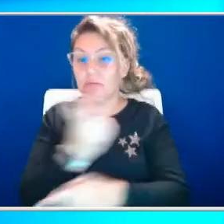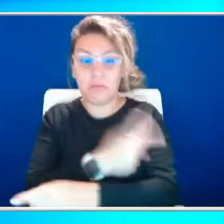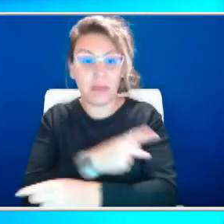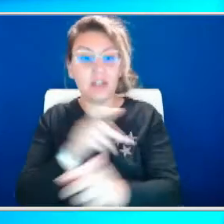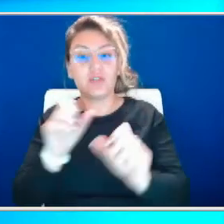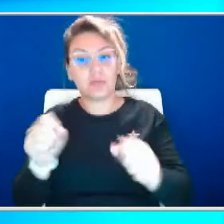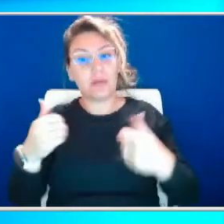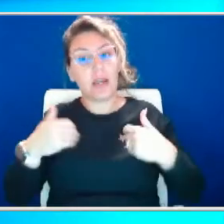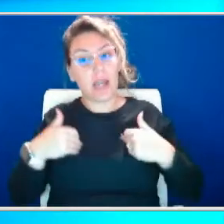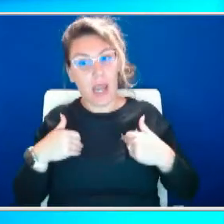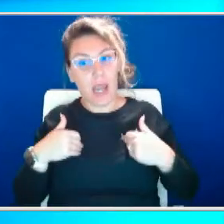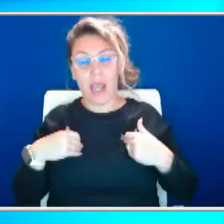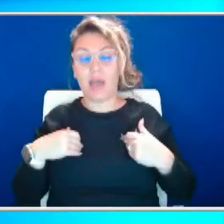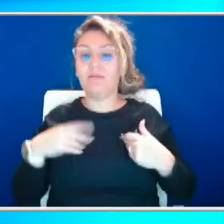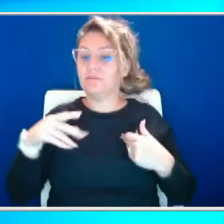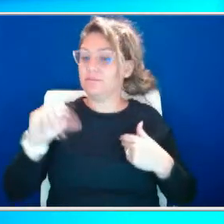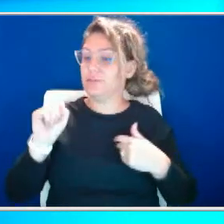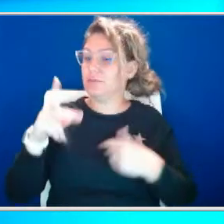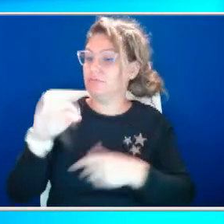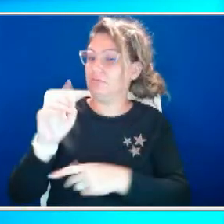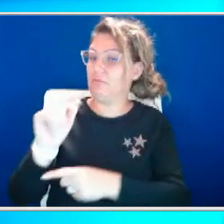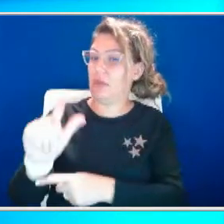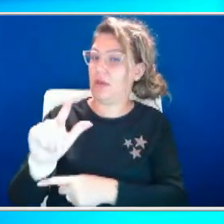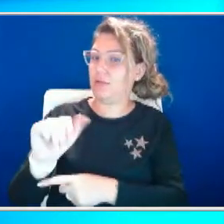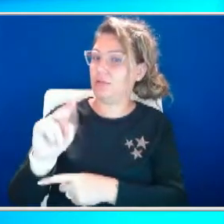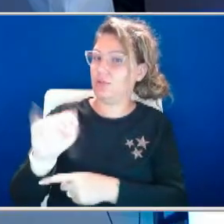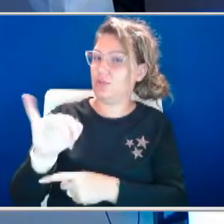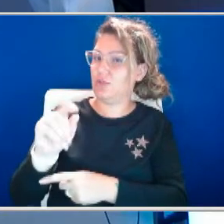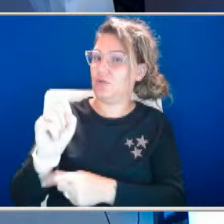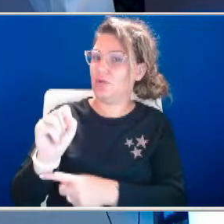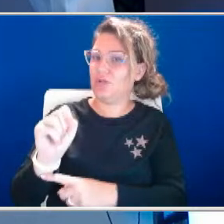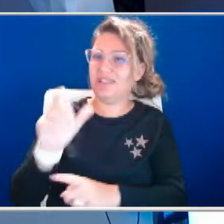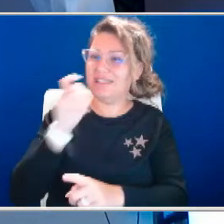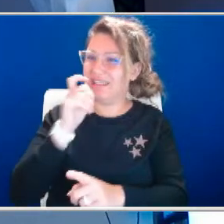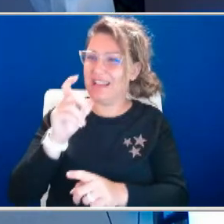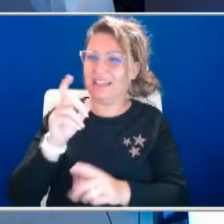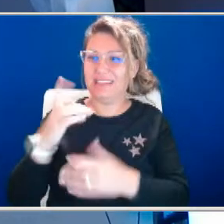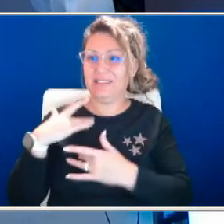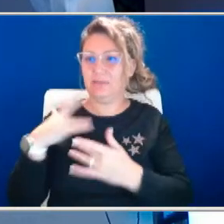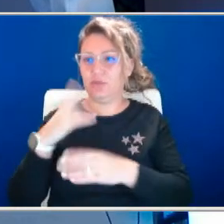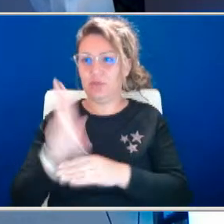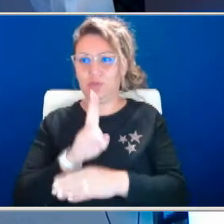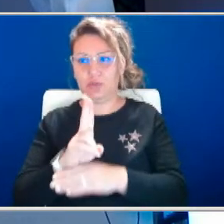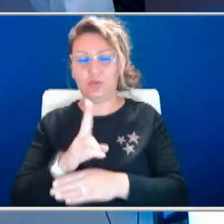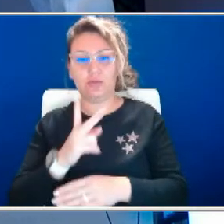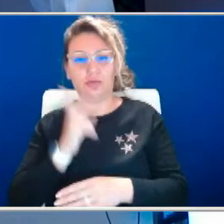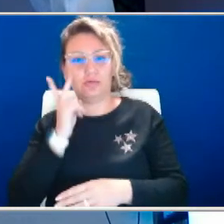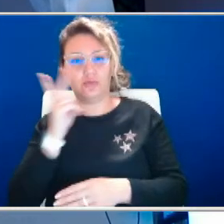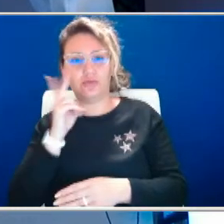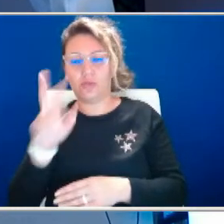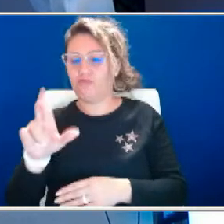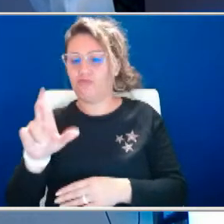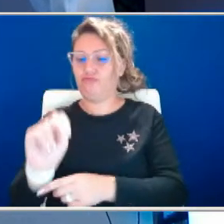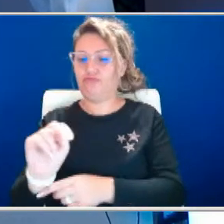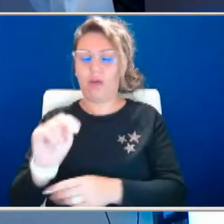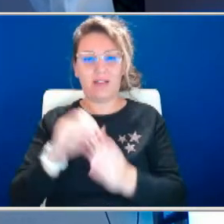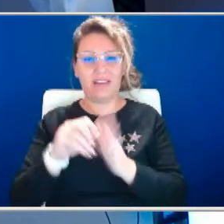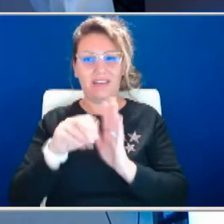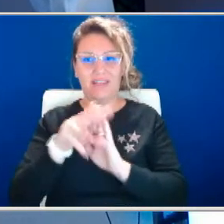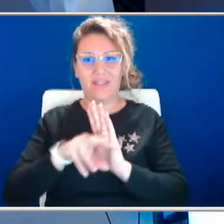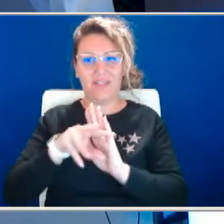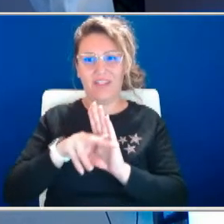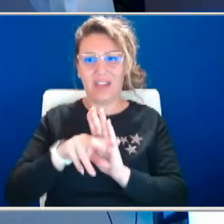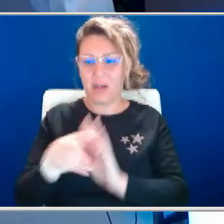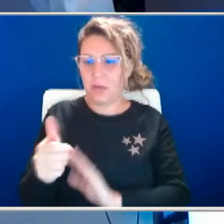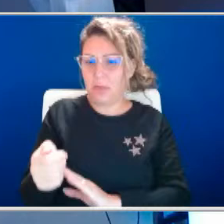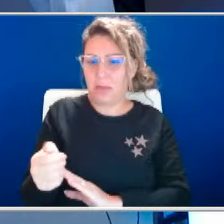stenosis and benefit from this, but this is really not the typical indication for it. So we saw Ron in the video just hitting a button like a remote control. Tell